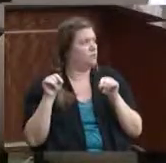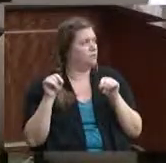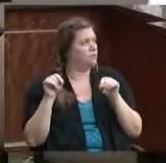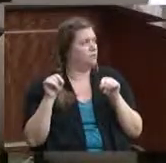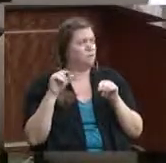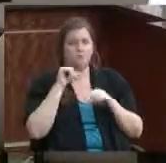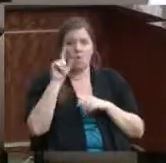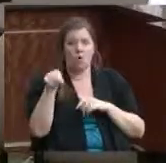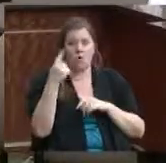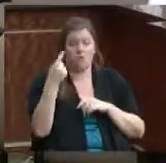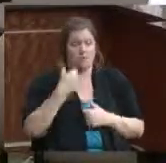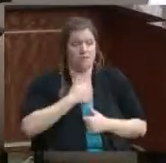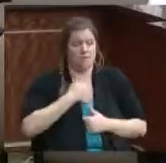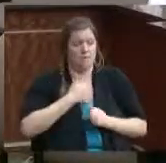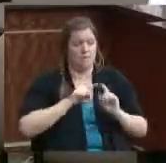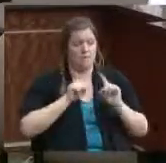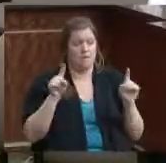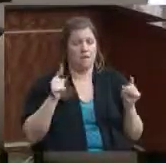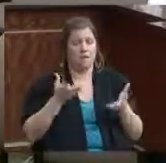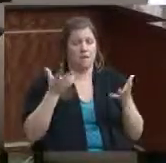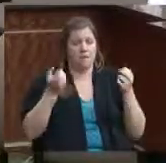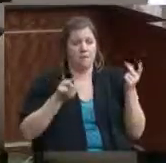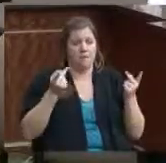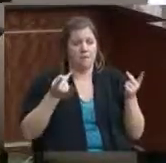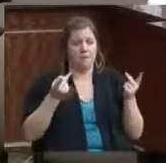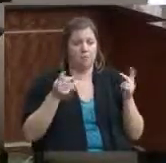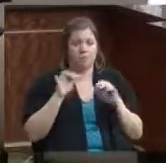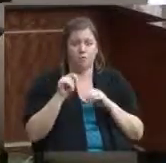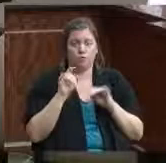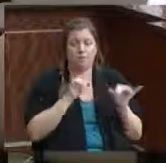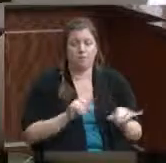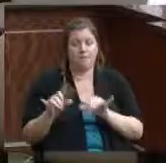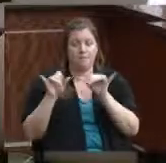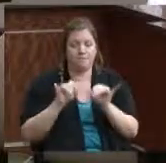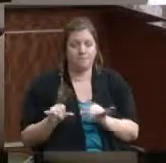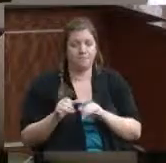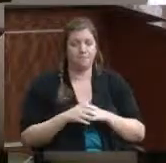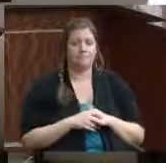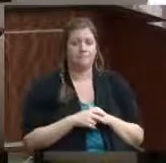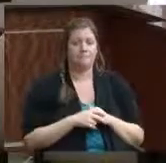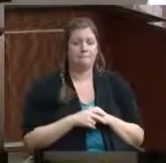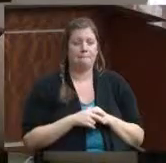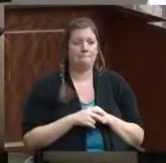And not just only myself, but a lot of other residents do the same.